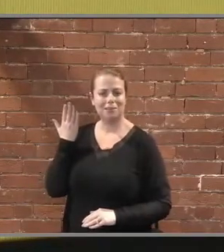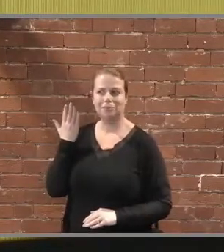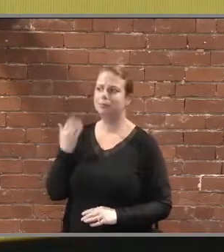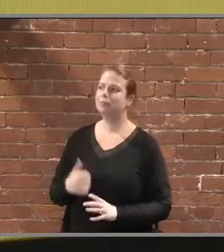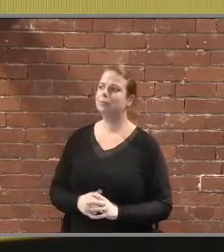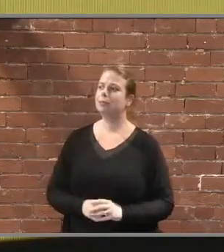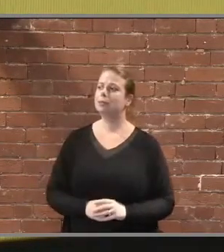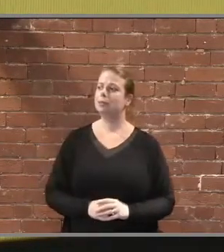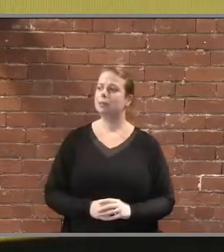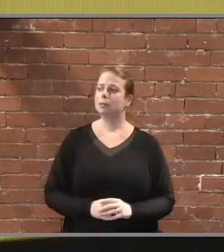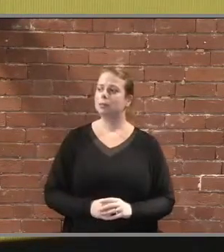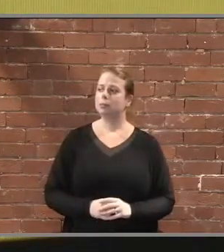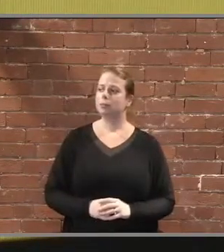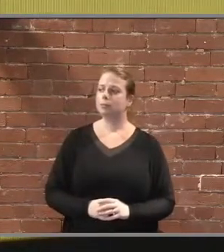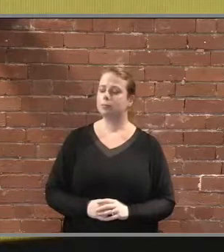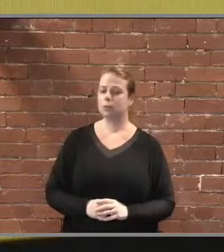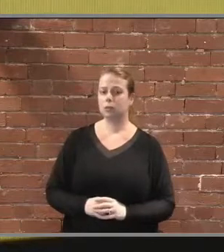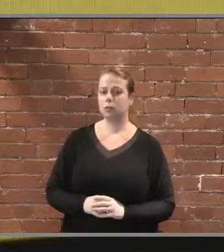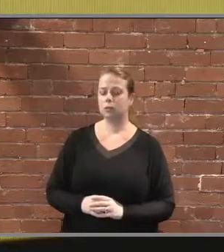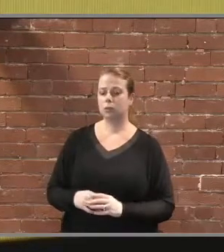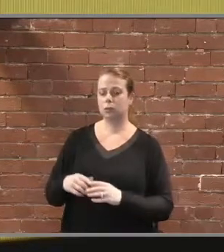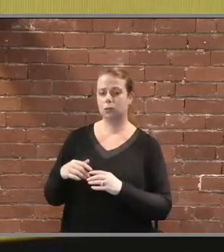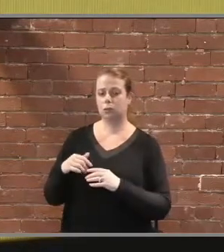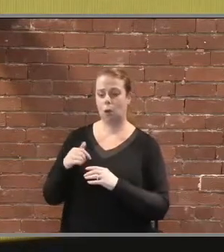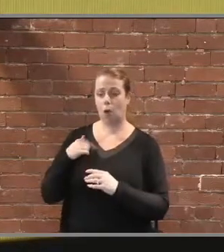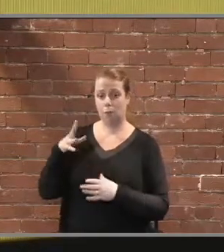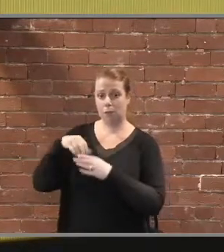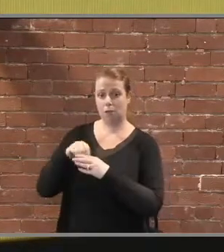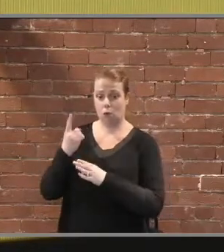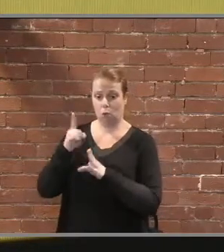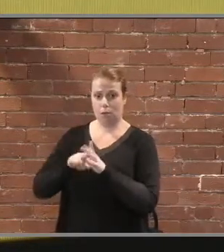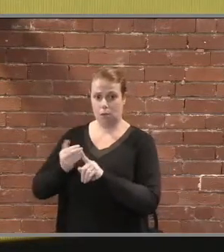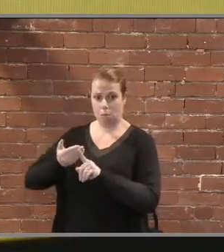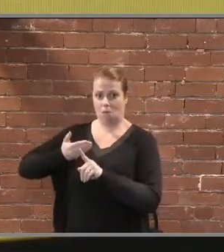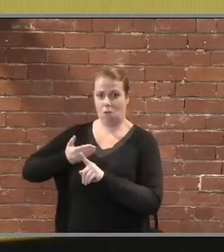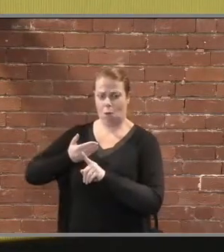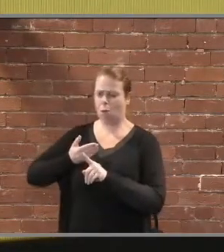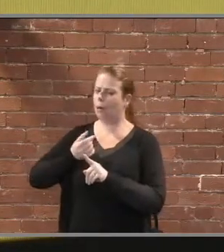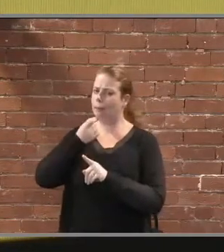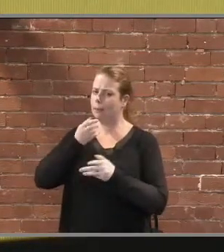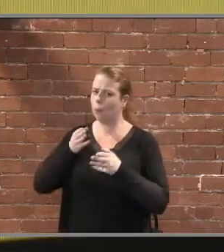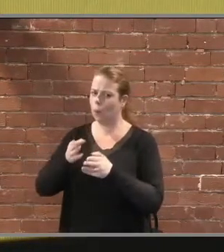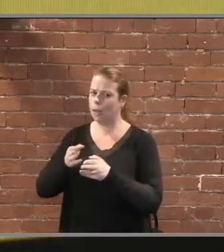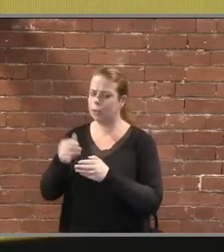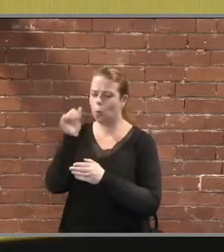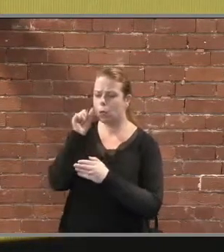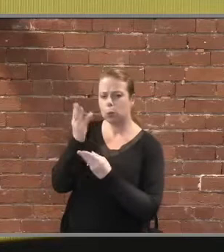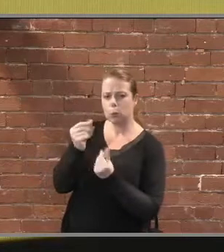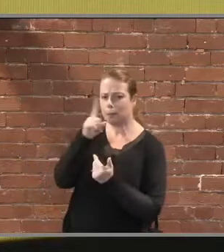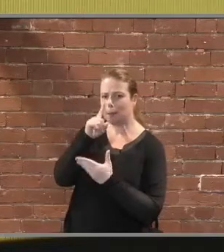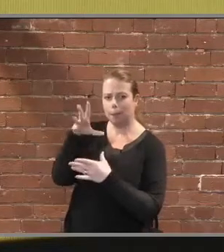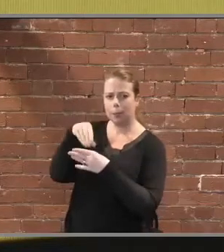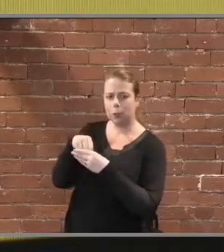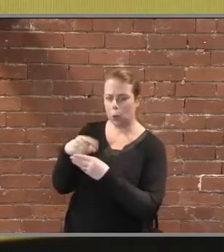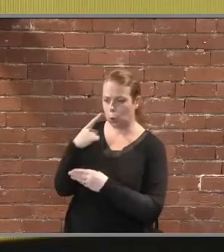been involved the year before on a much smaller scale, but I had an idea of who was going to be involved, and I saw